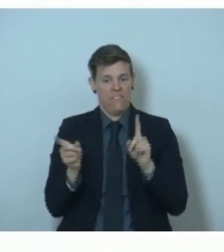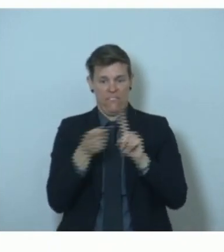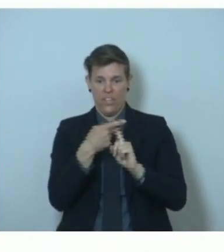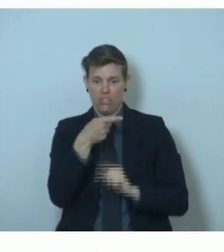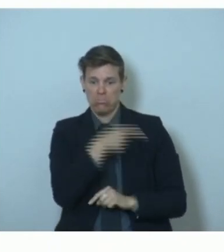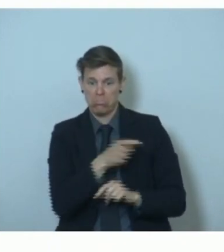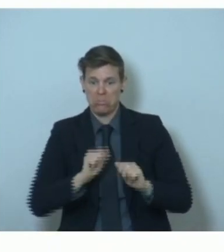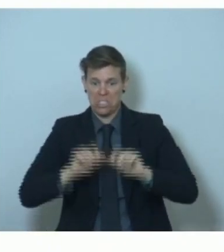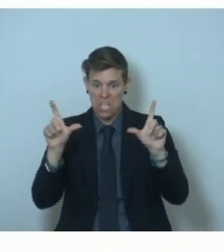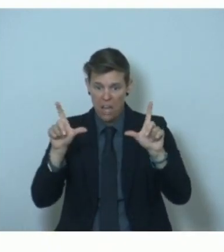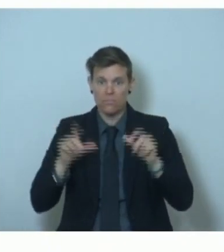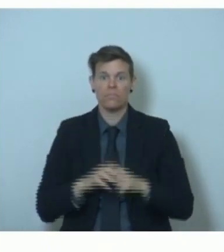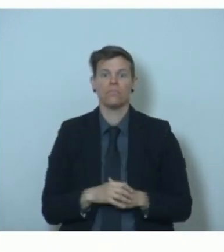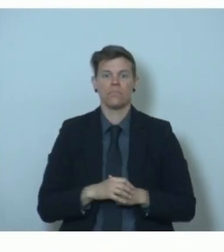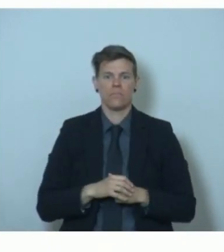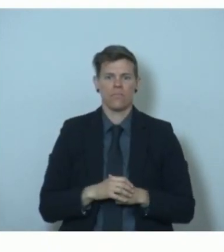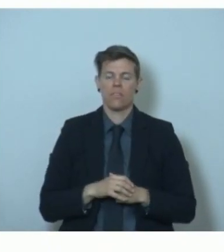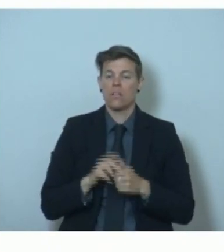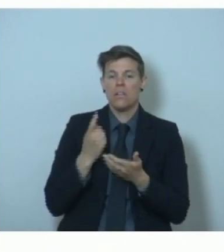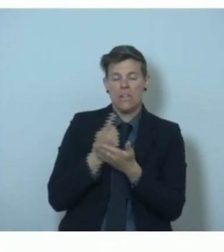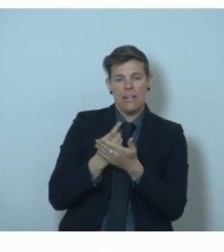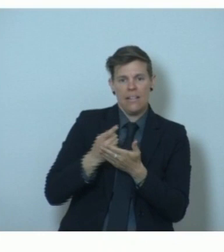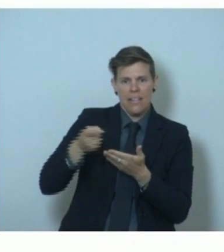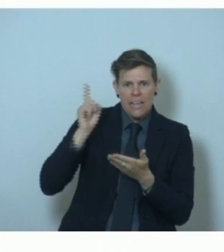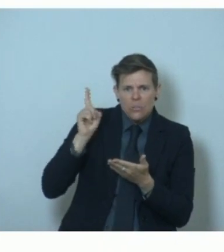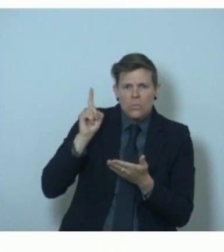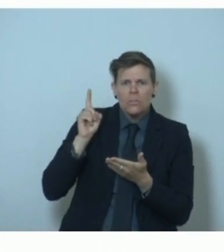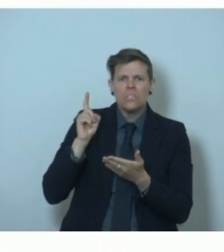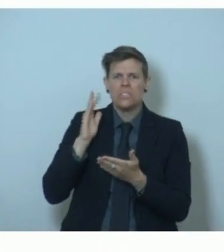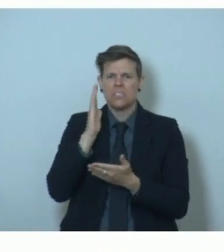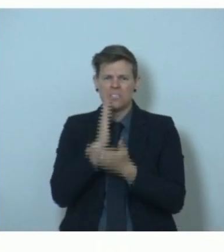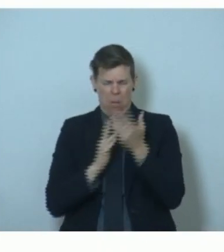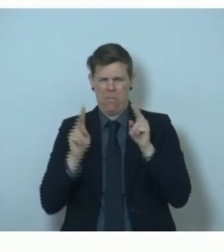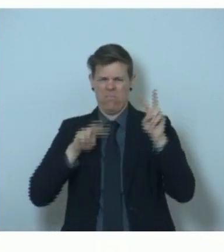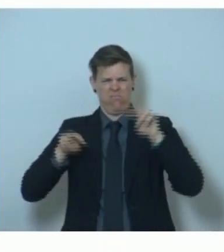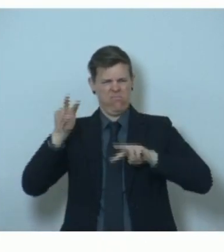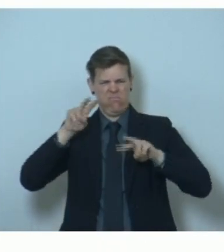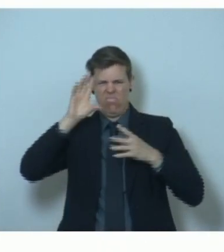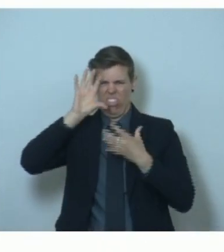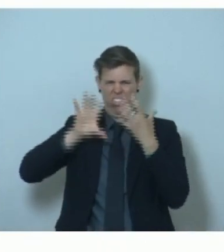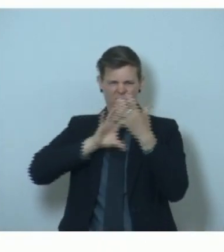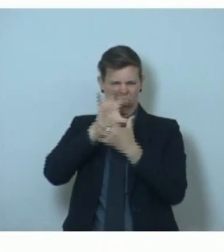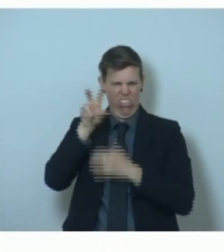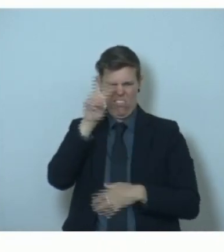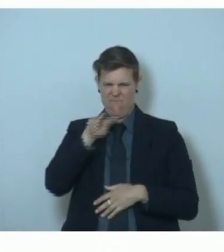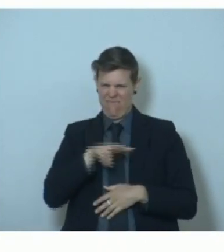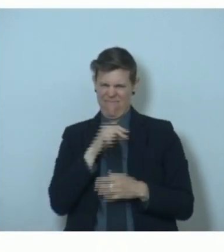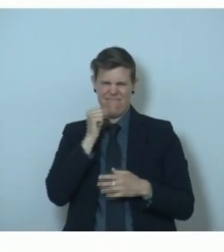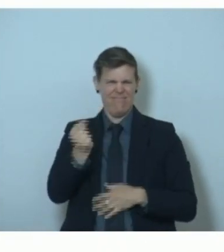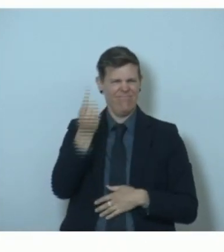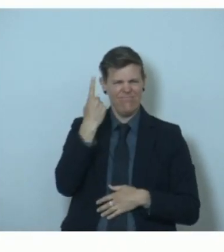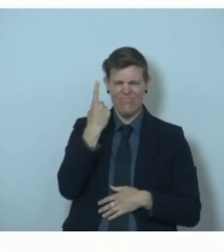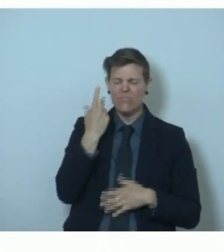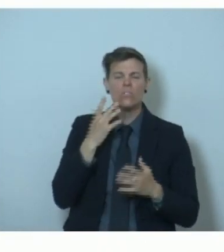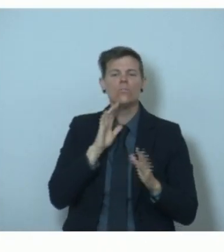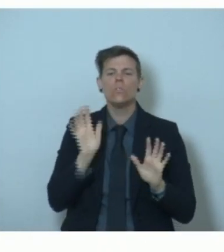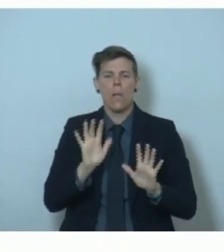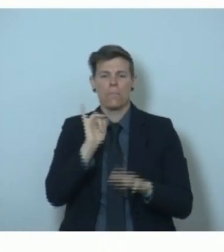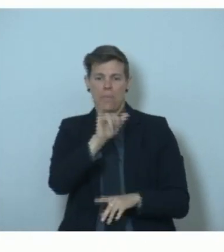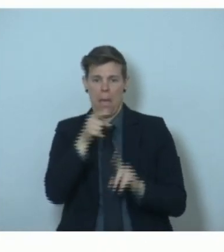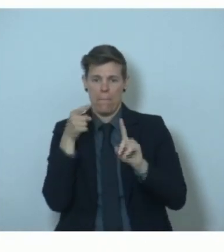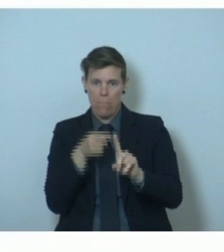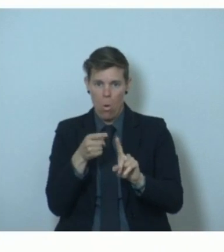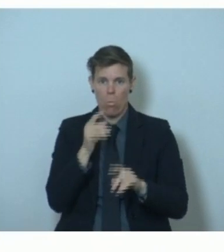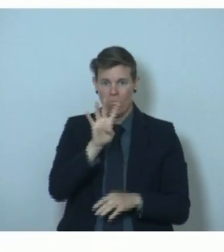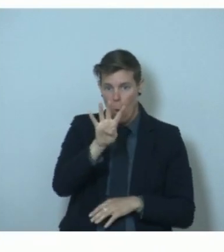confused about last time. Some folks did anyway. We pointed out that 4.1% and plus